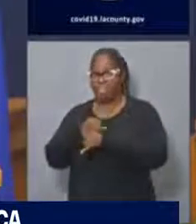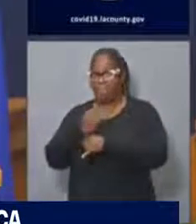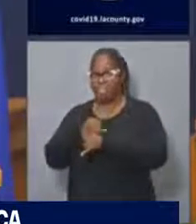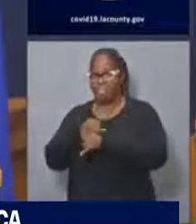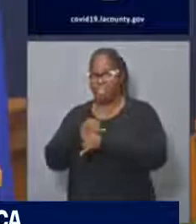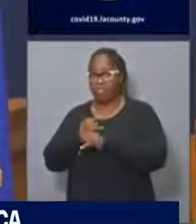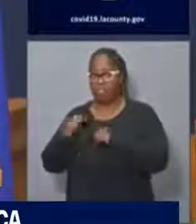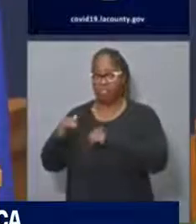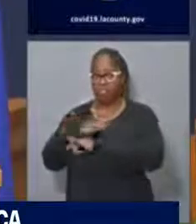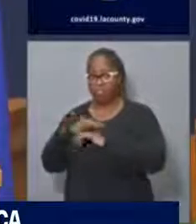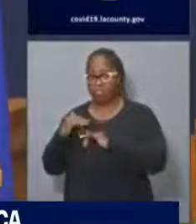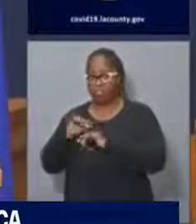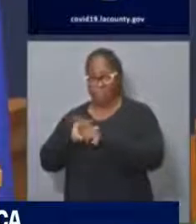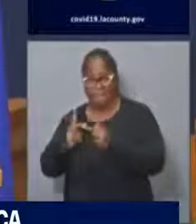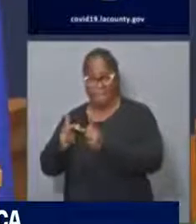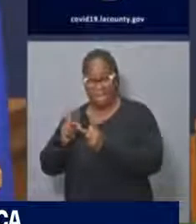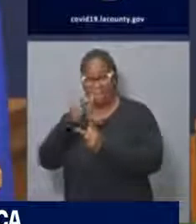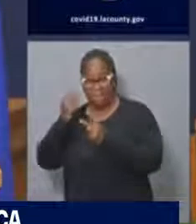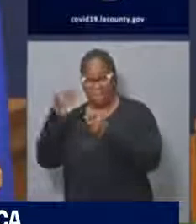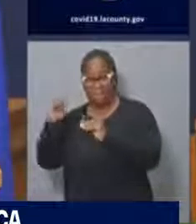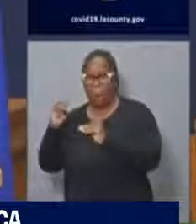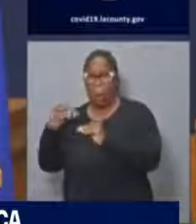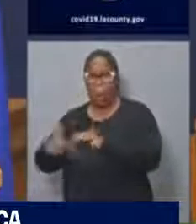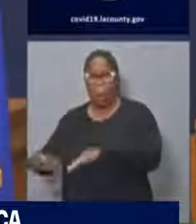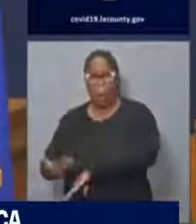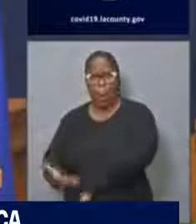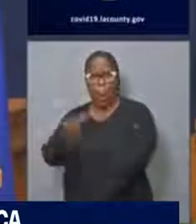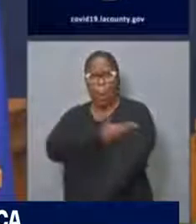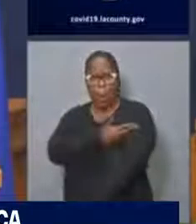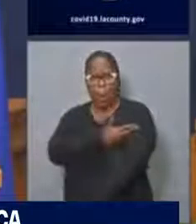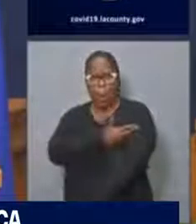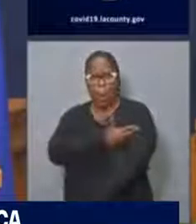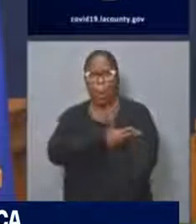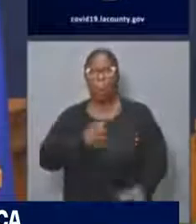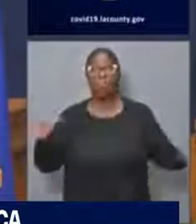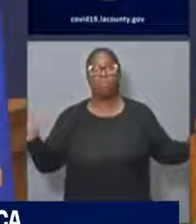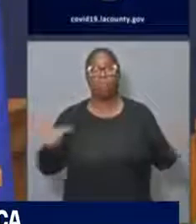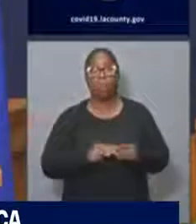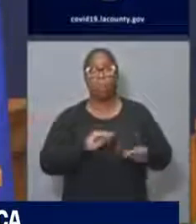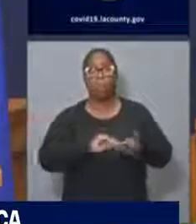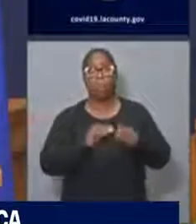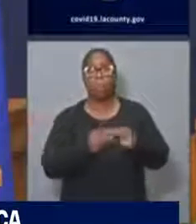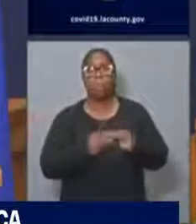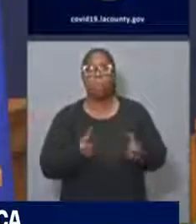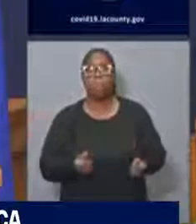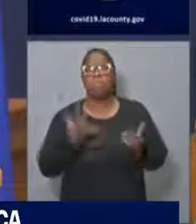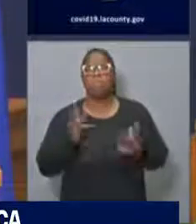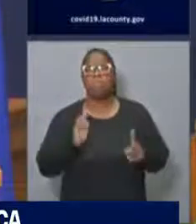steepest increase. The total number of confirmed cases in institutional settings is now